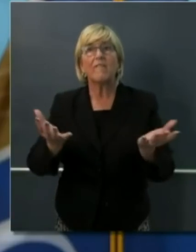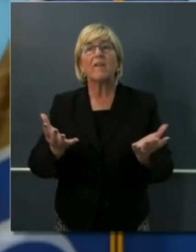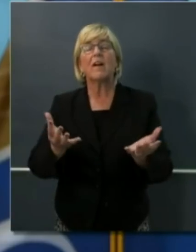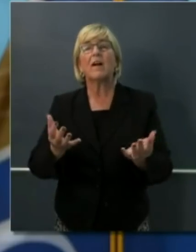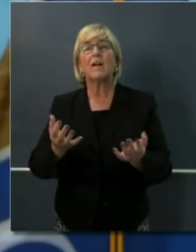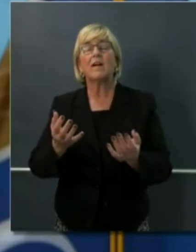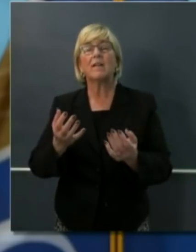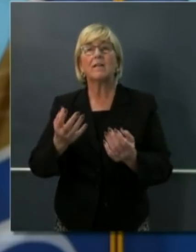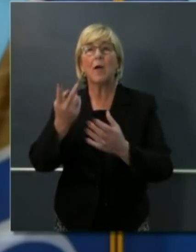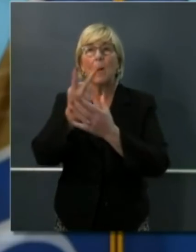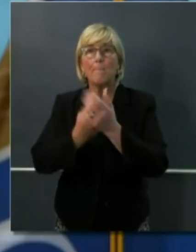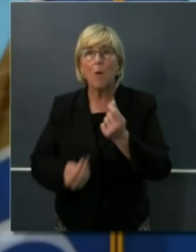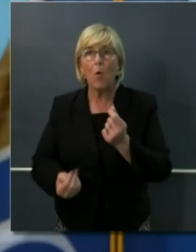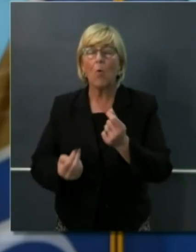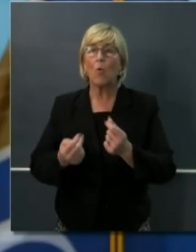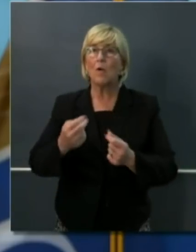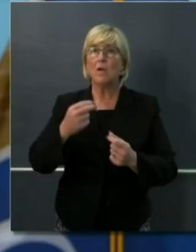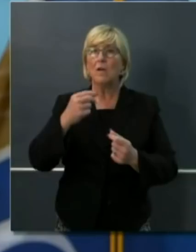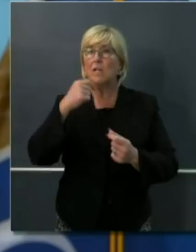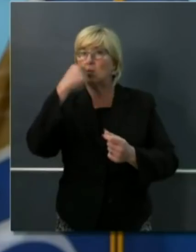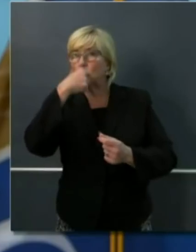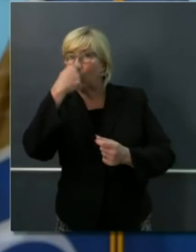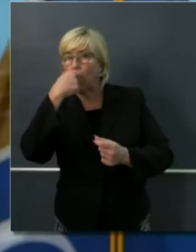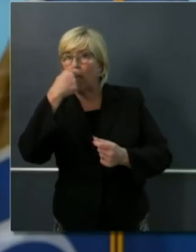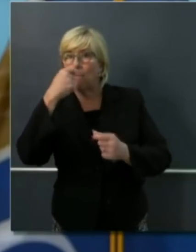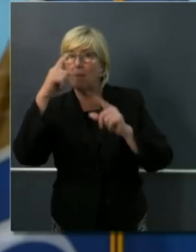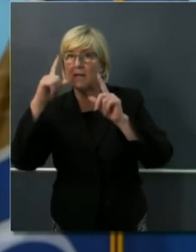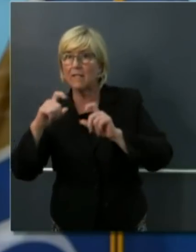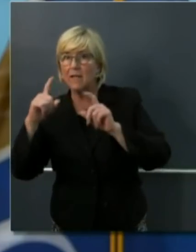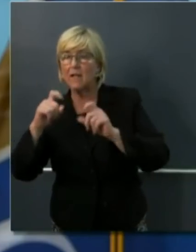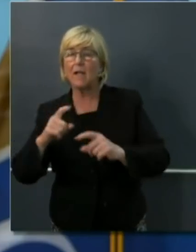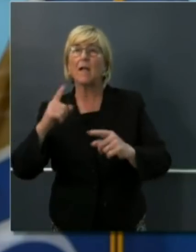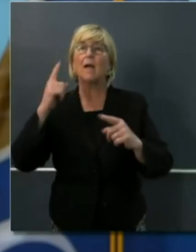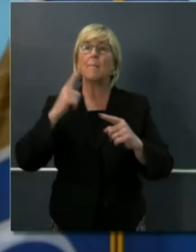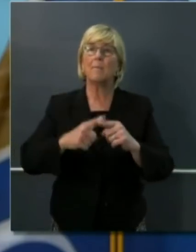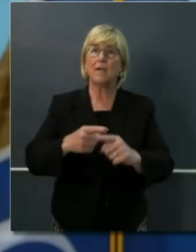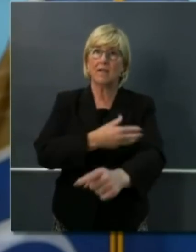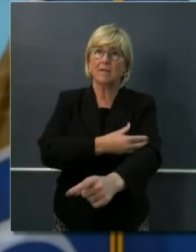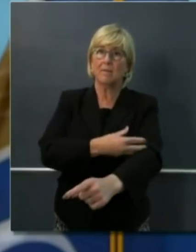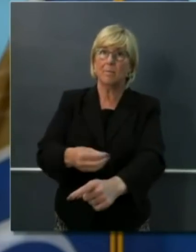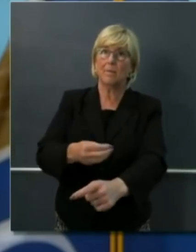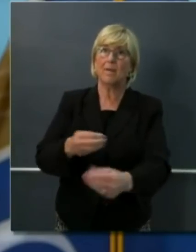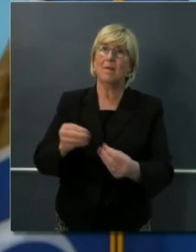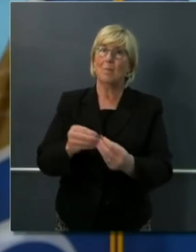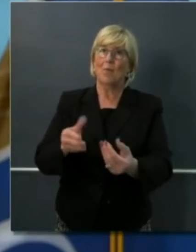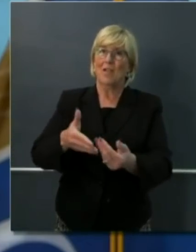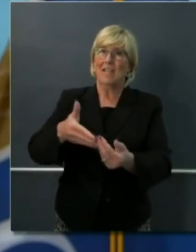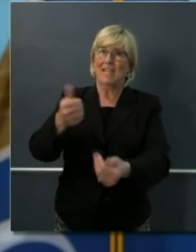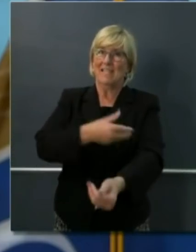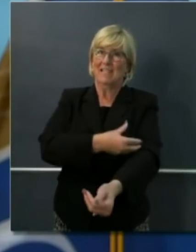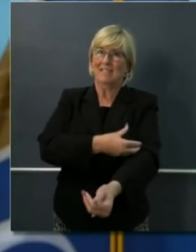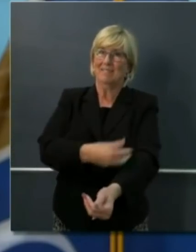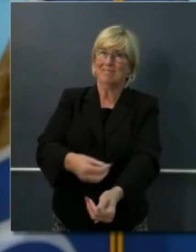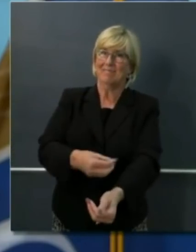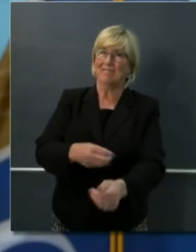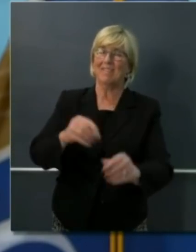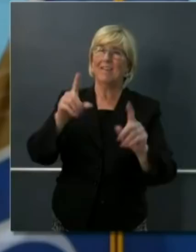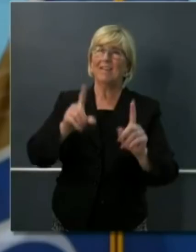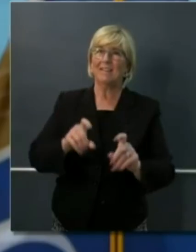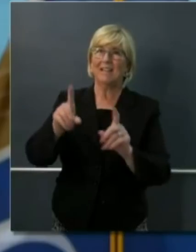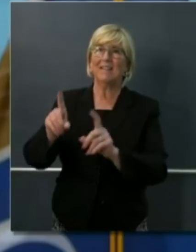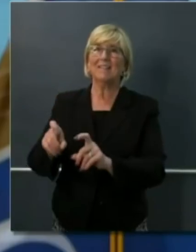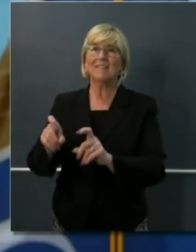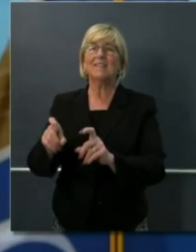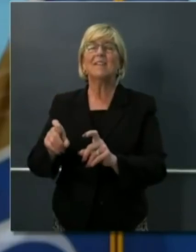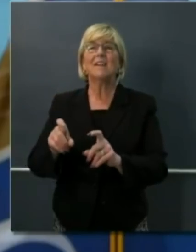serology tests to people all across this state. Much easier test, these bloodborne-based tests, and much more